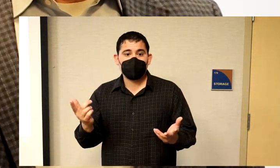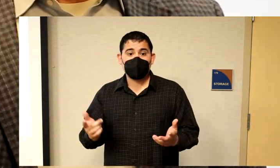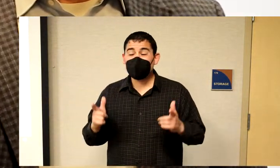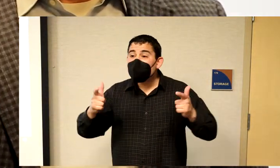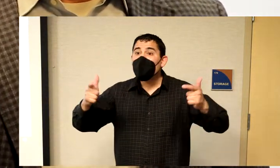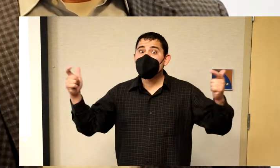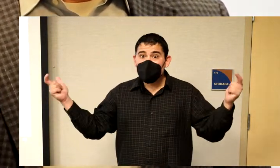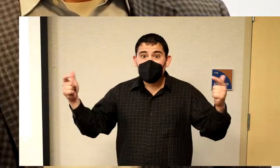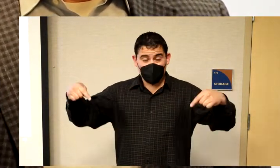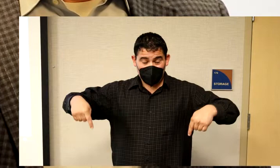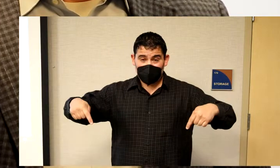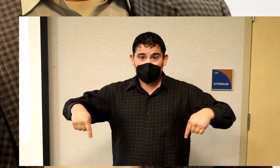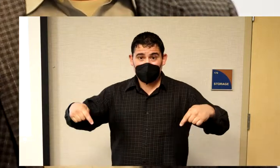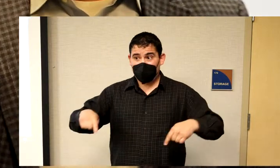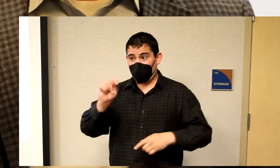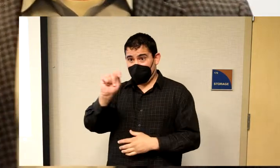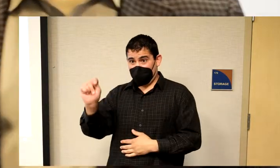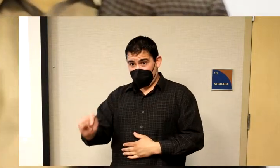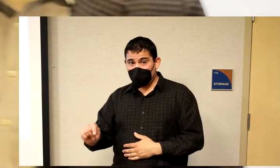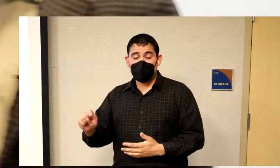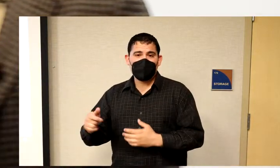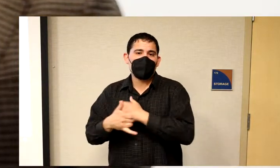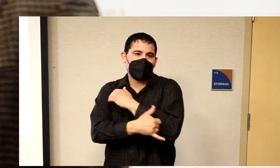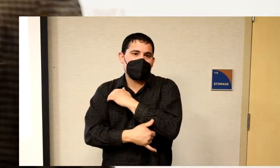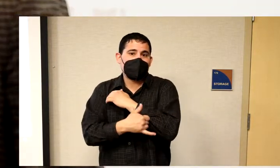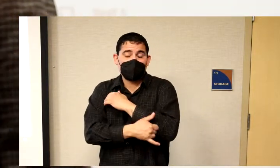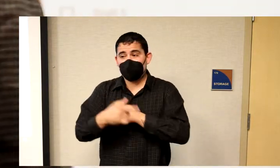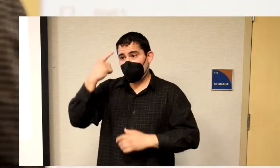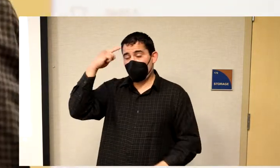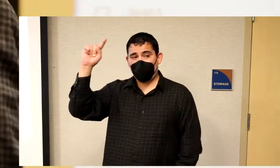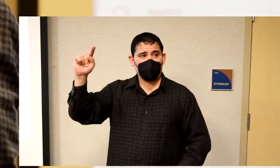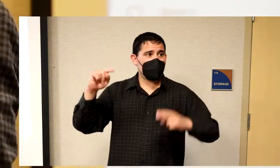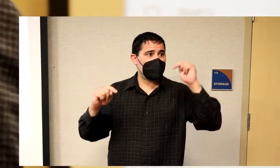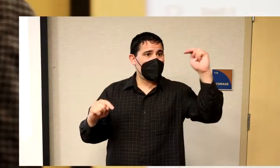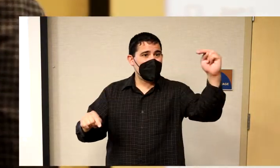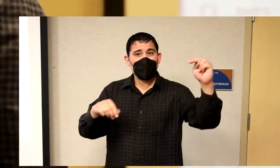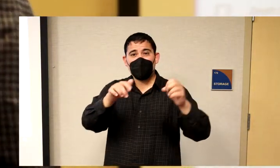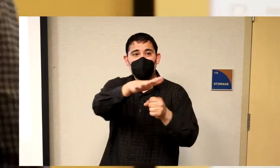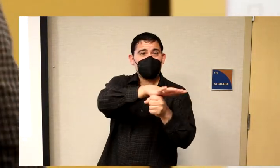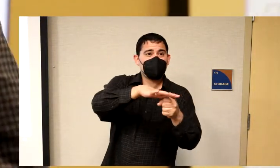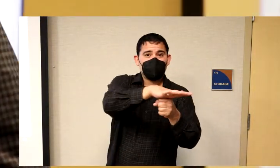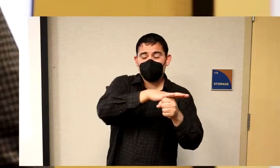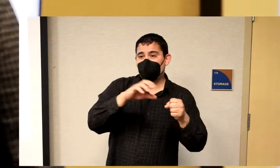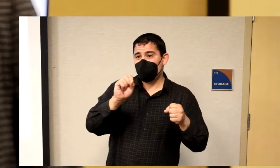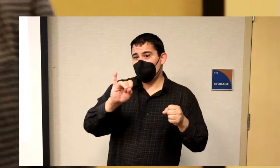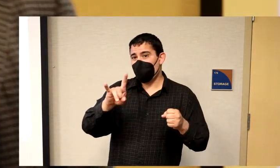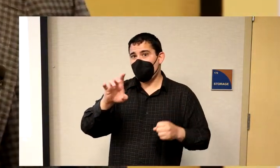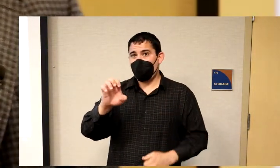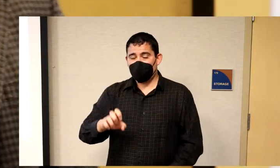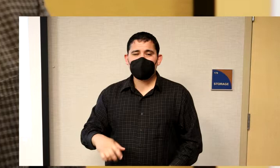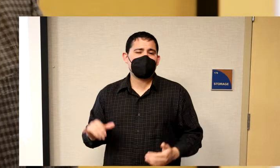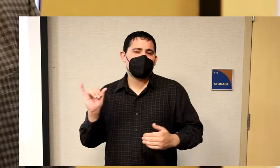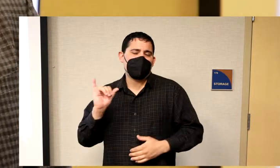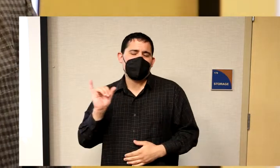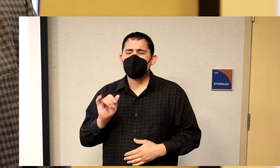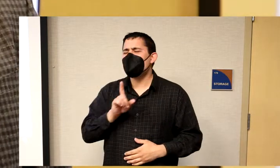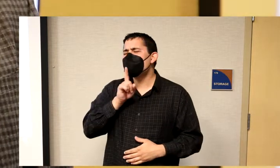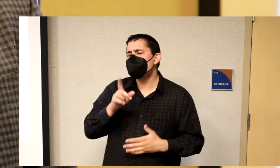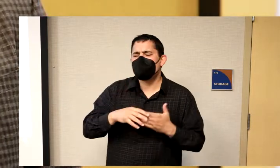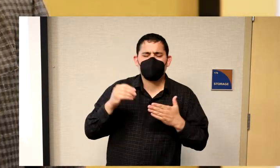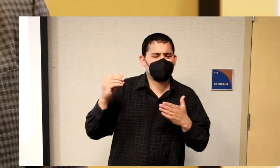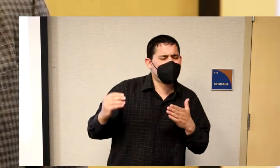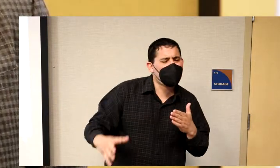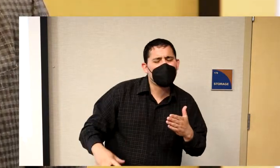using that as an example, where you have the north side, where they have a man-made lake and very expensive homes, and then you have a really poor